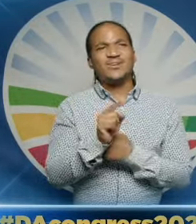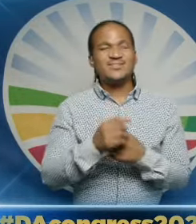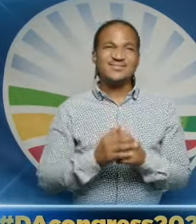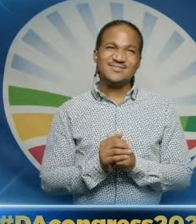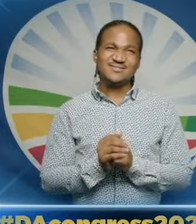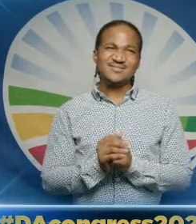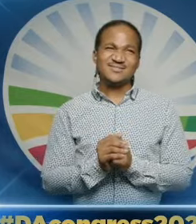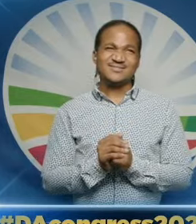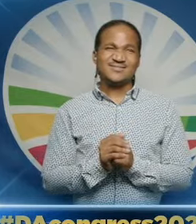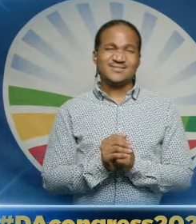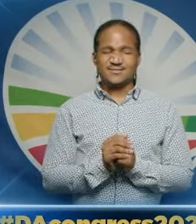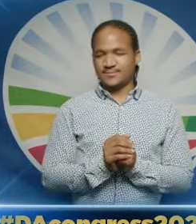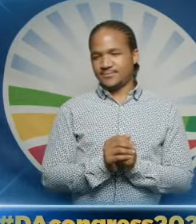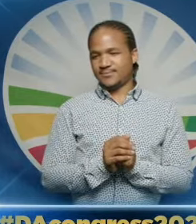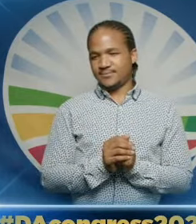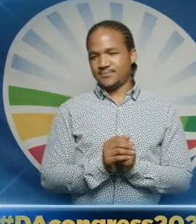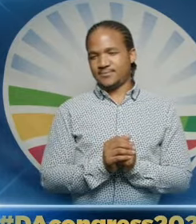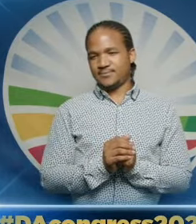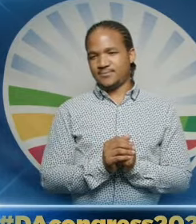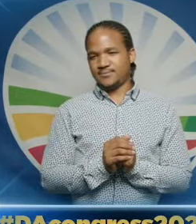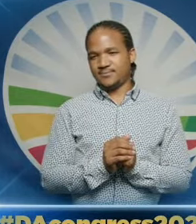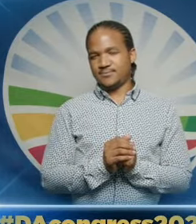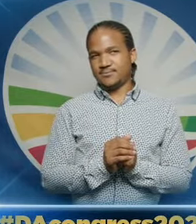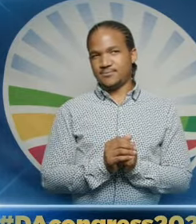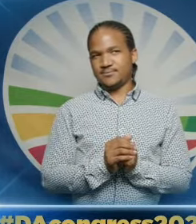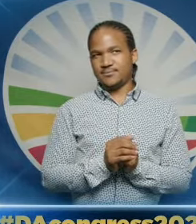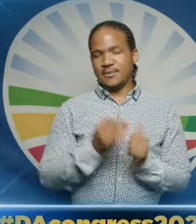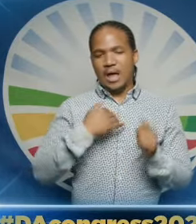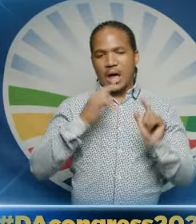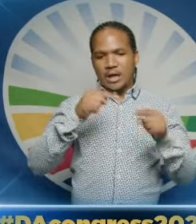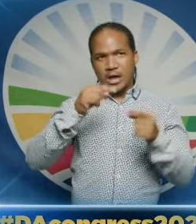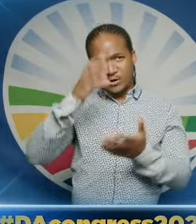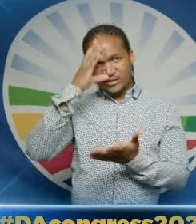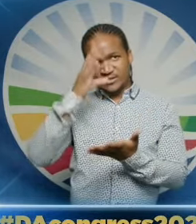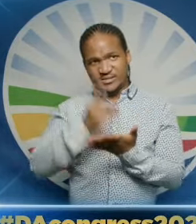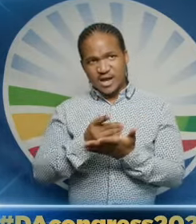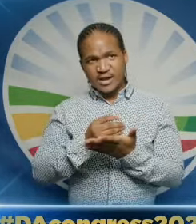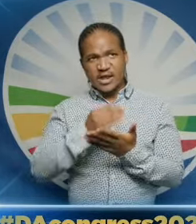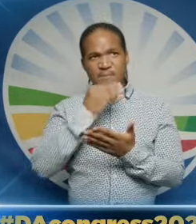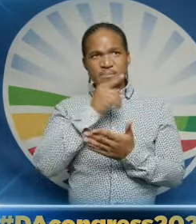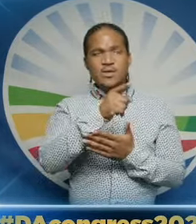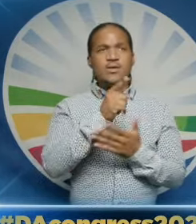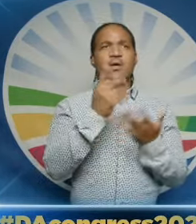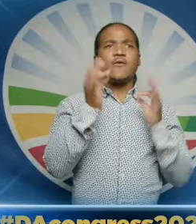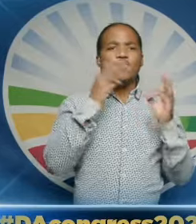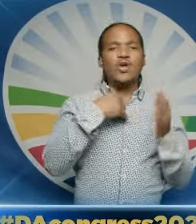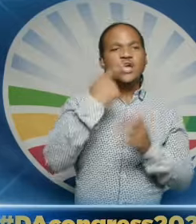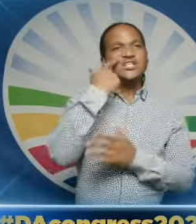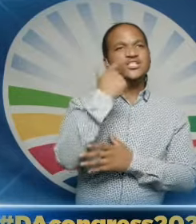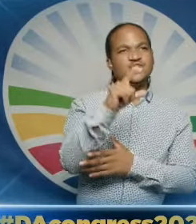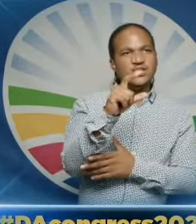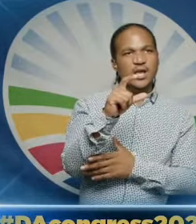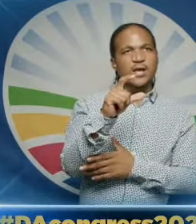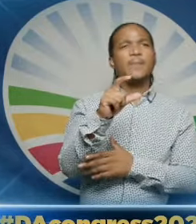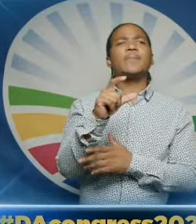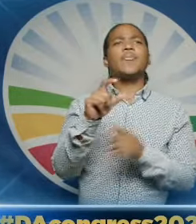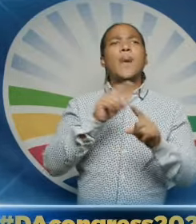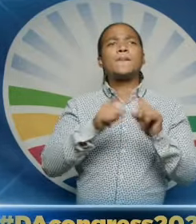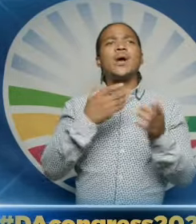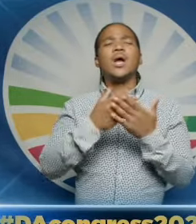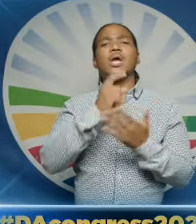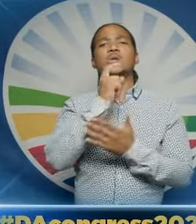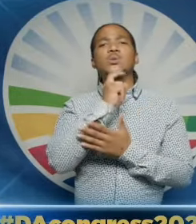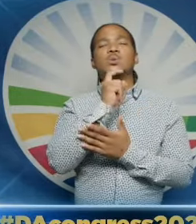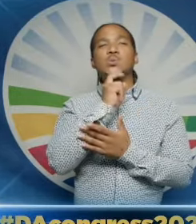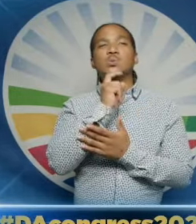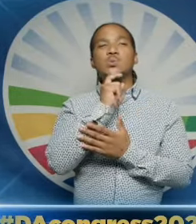our principles of fairness. I can't decide that A should go first or B should go second. We like to leave those things up to chance,